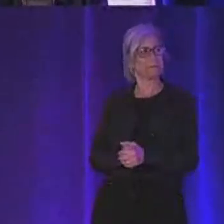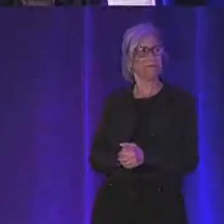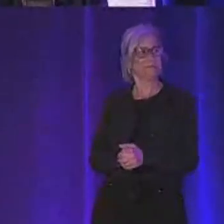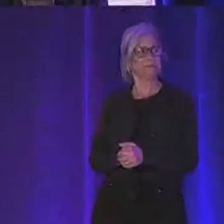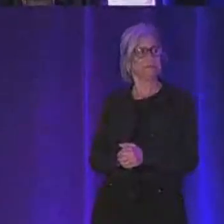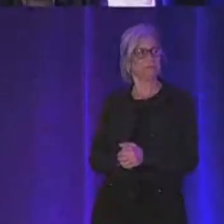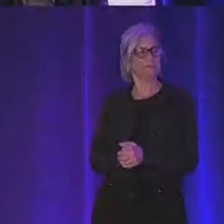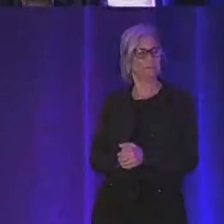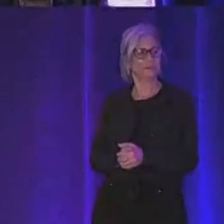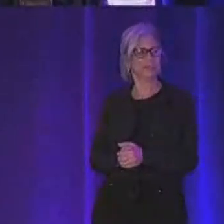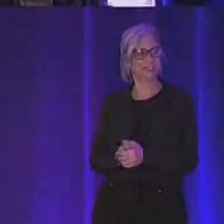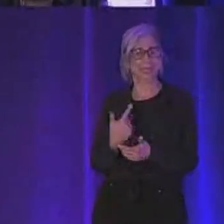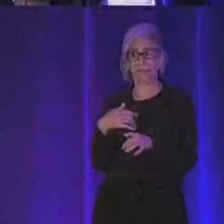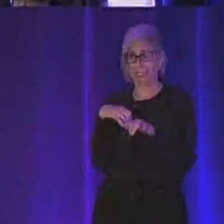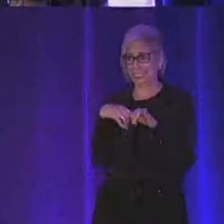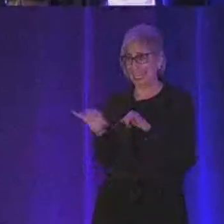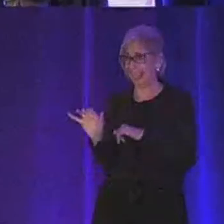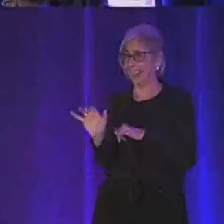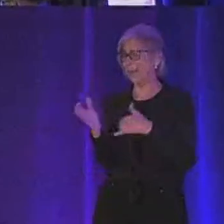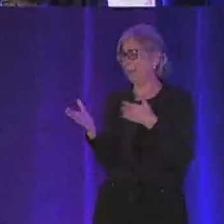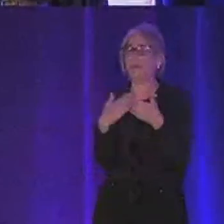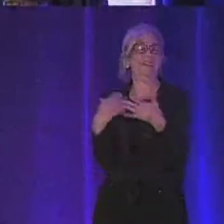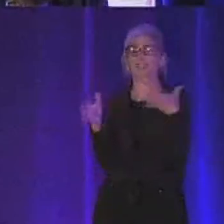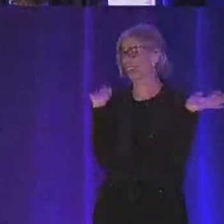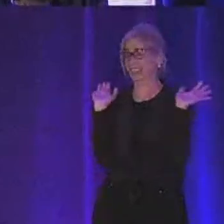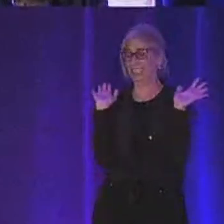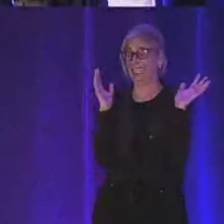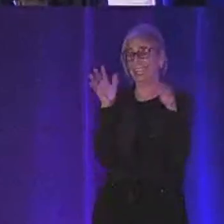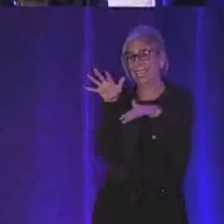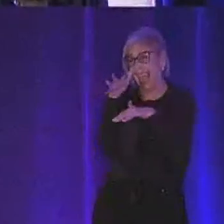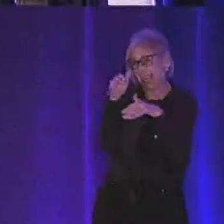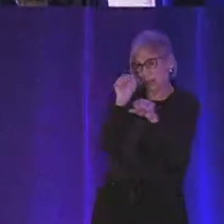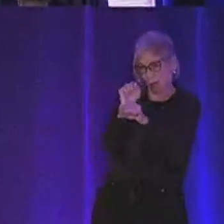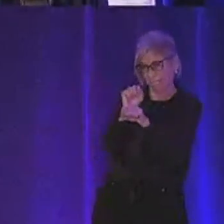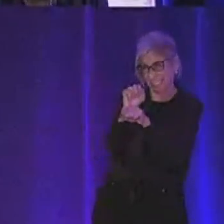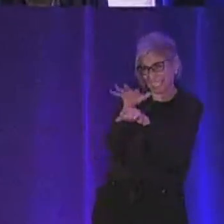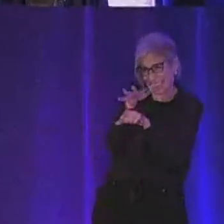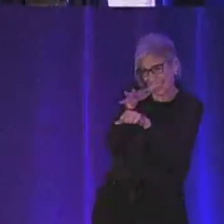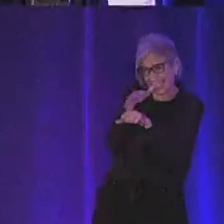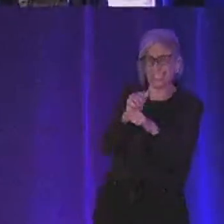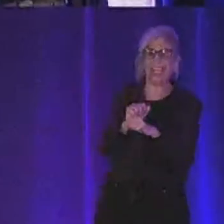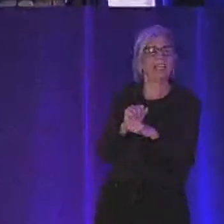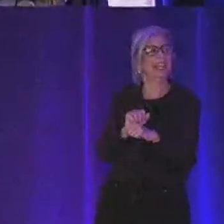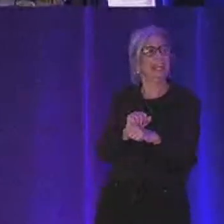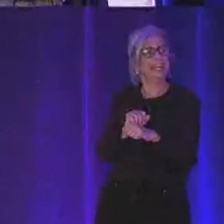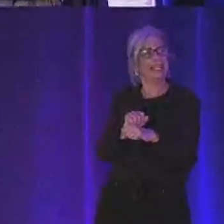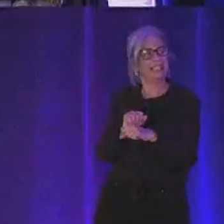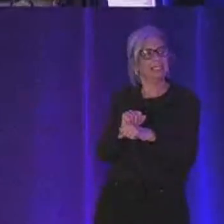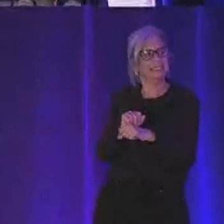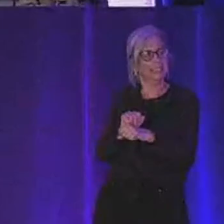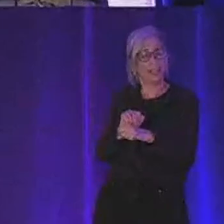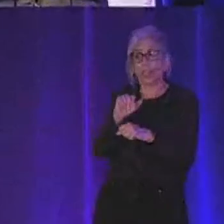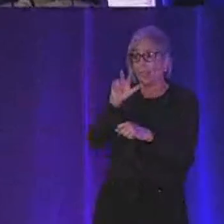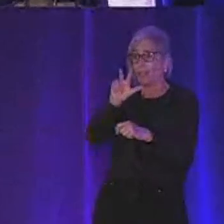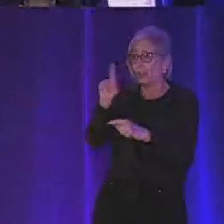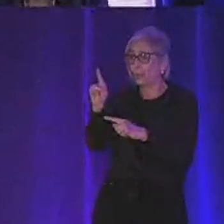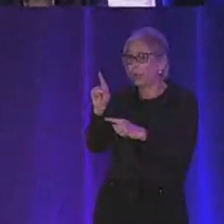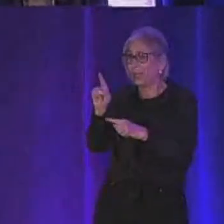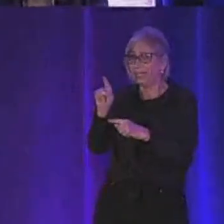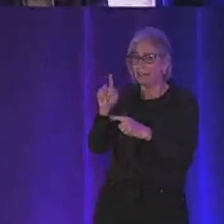going to still whatever. So it kind of works ish, and then there's so 29, 30, 31,